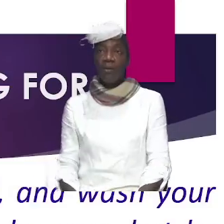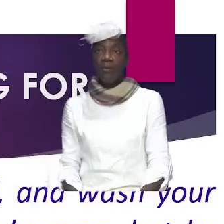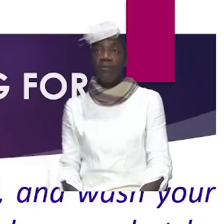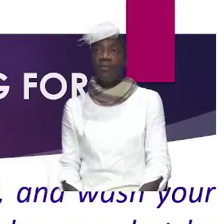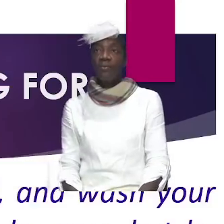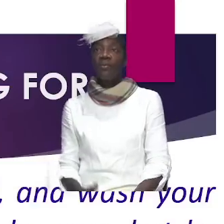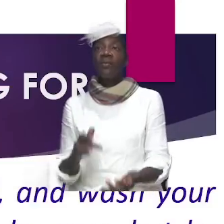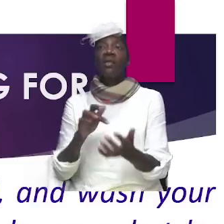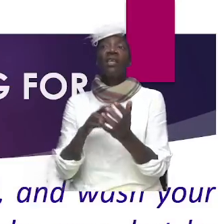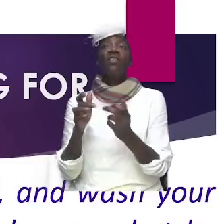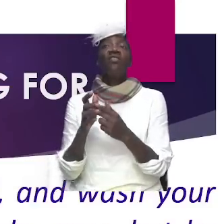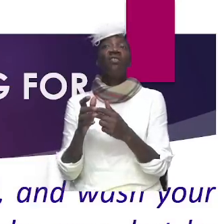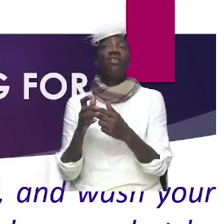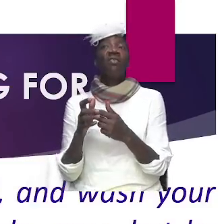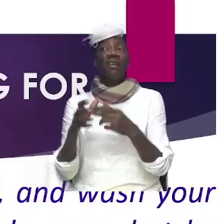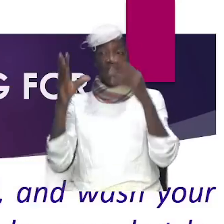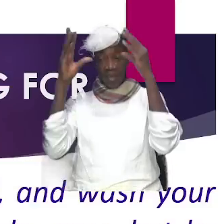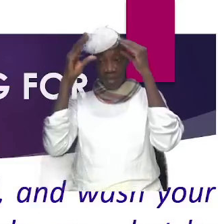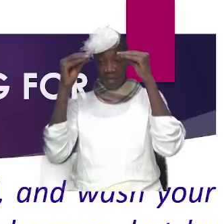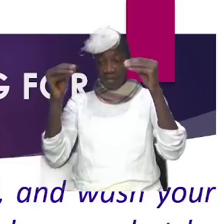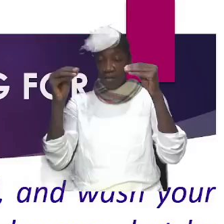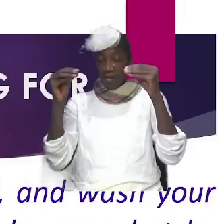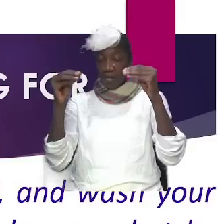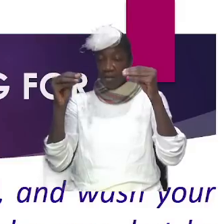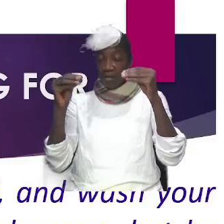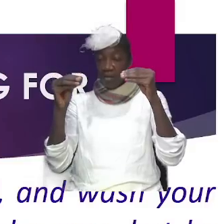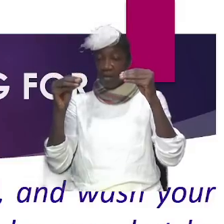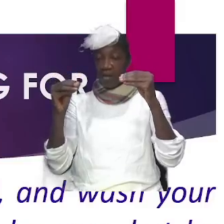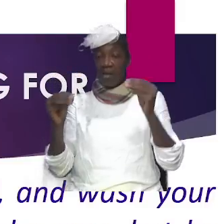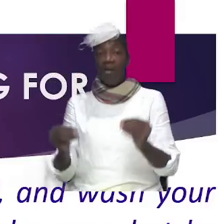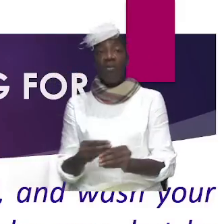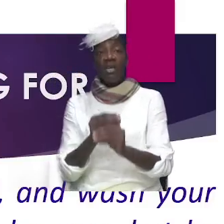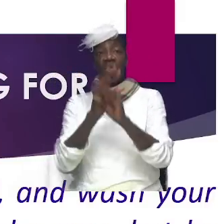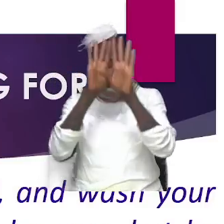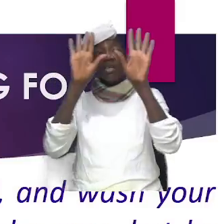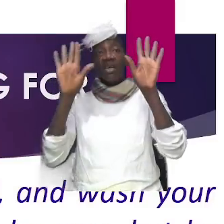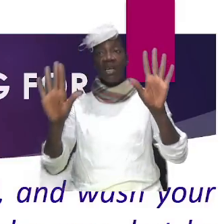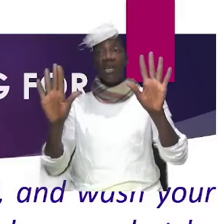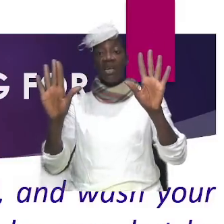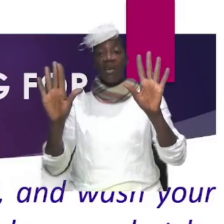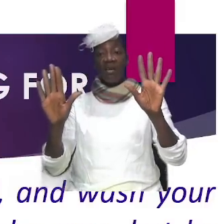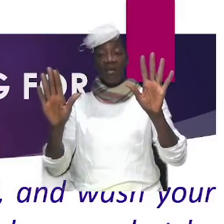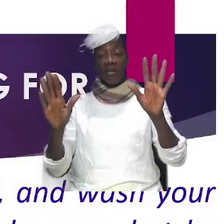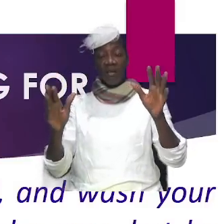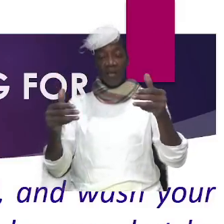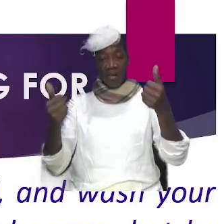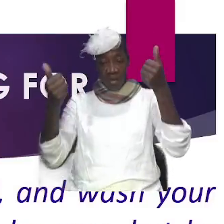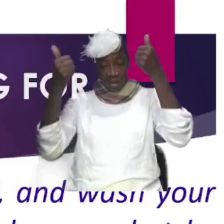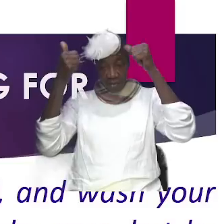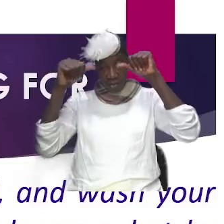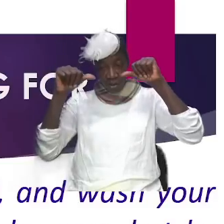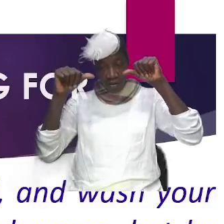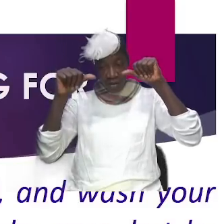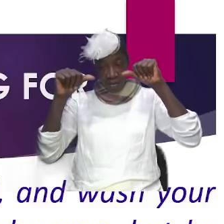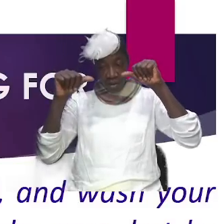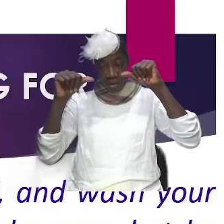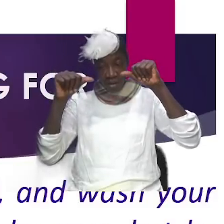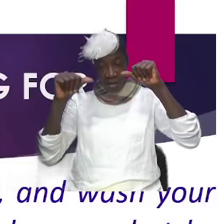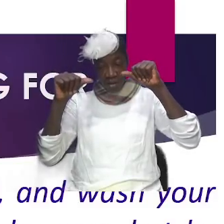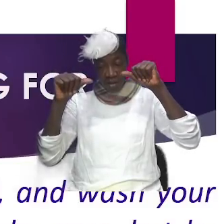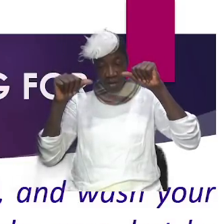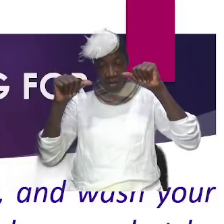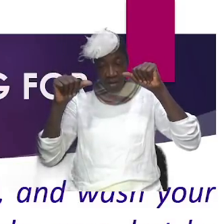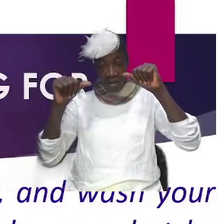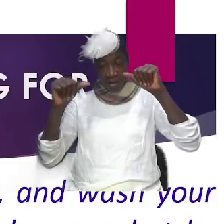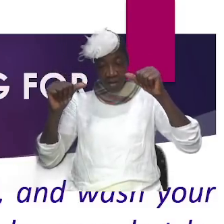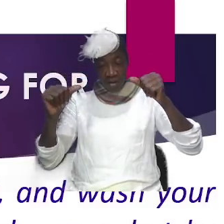And Jesus taught it and made it abundantly clear. It is possible to succeed in